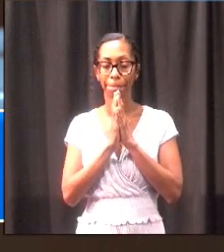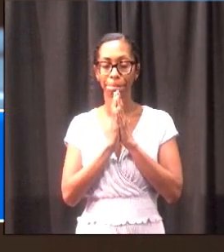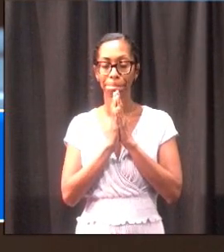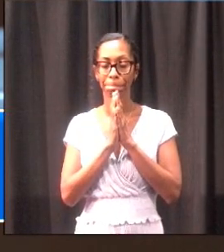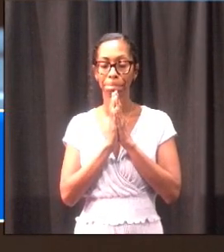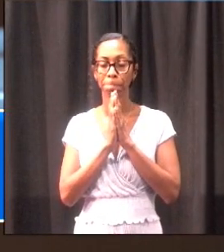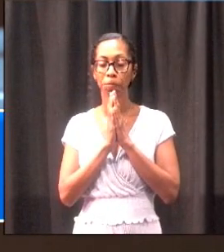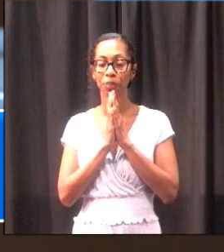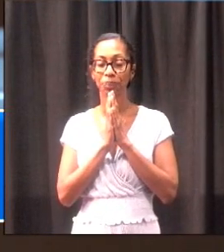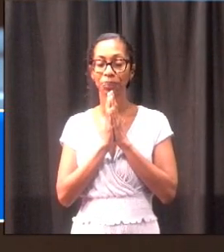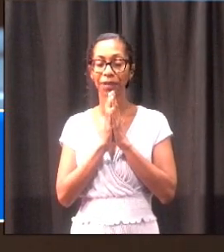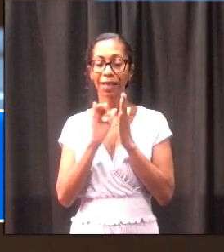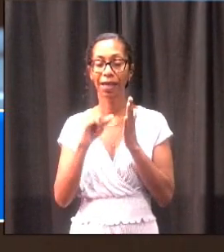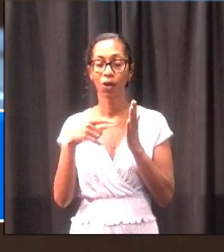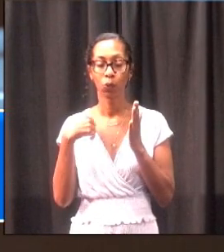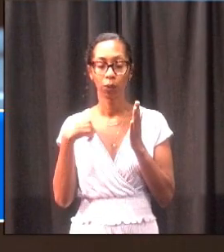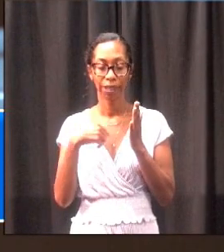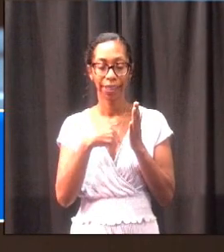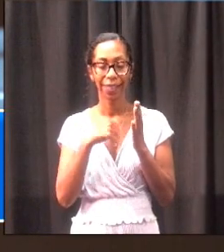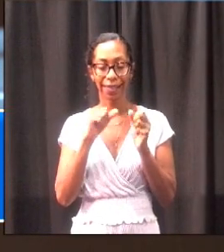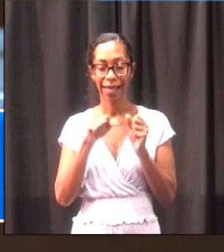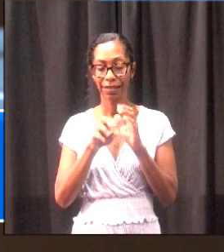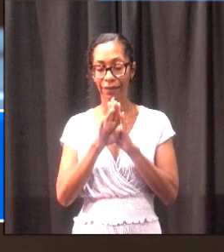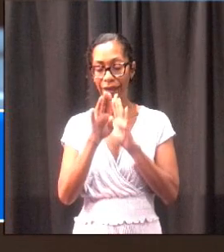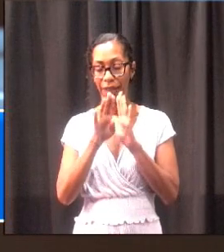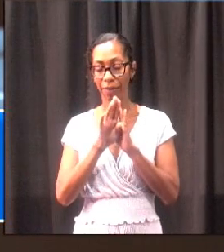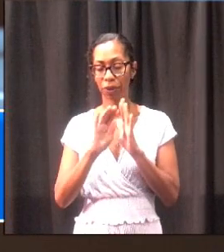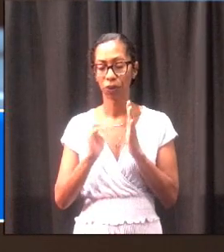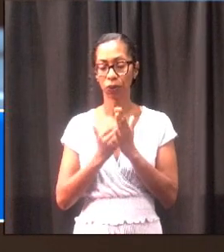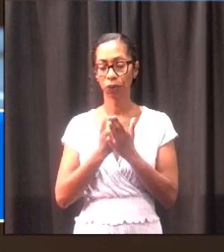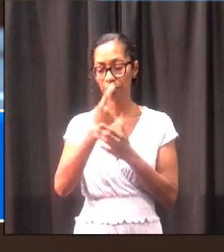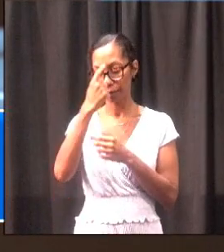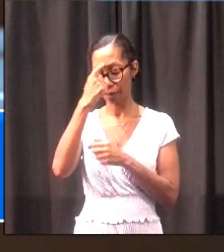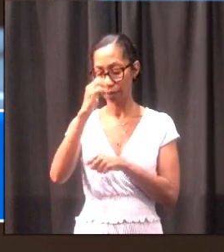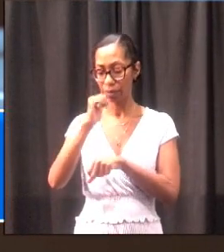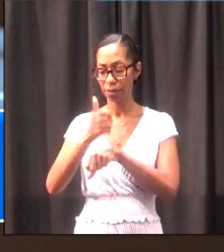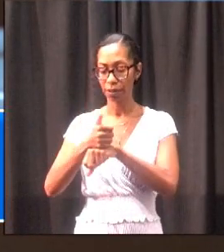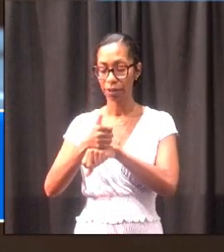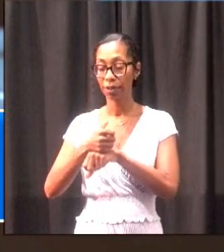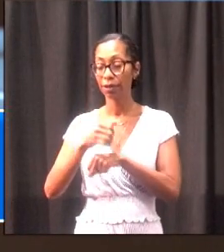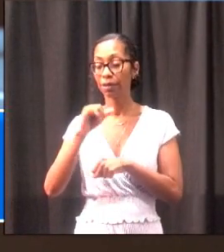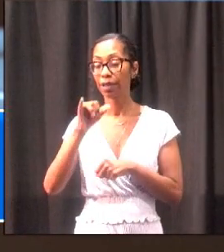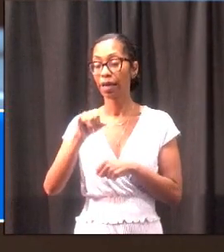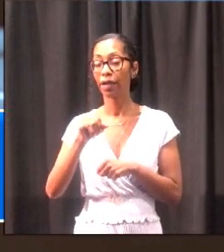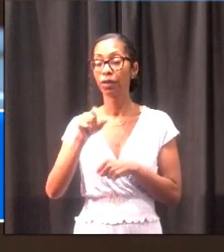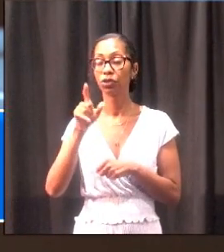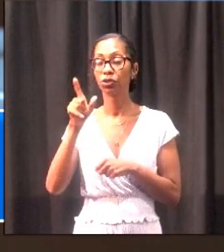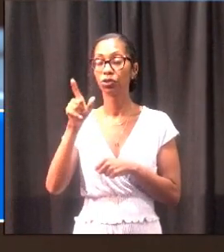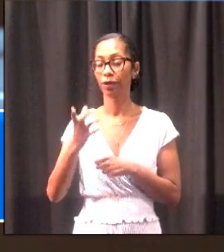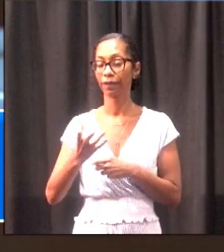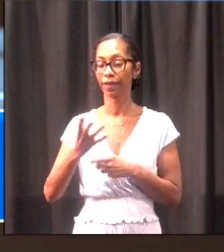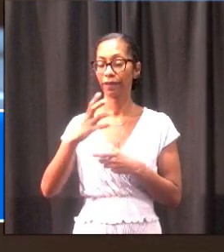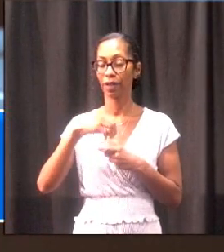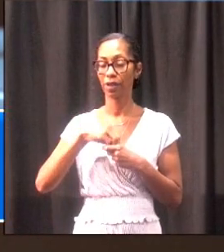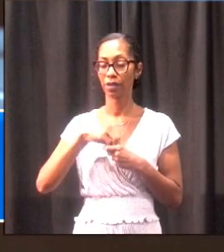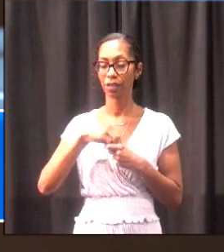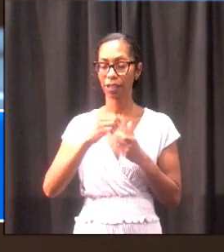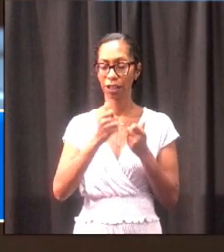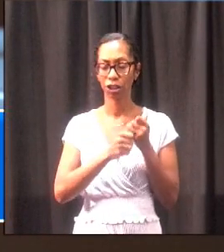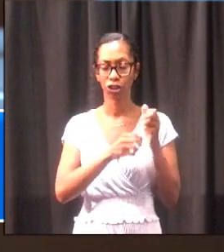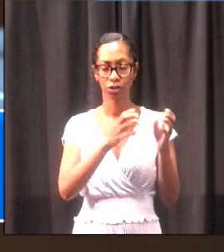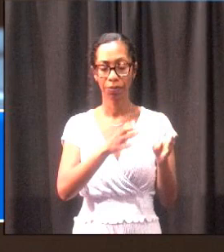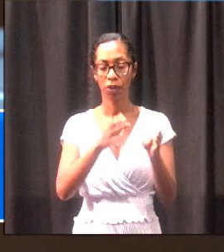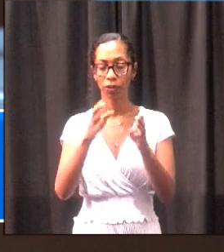we develop a mentality that we understand that there is something you've placed in each of us